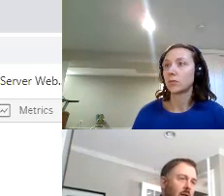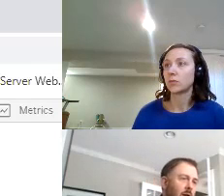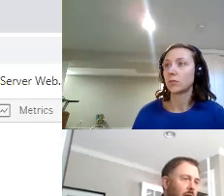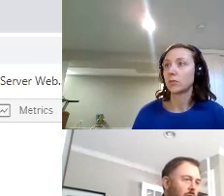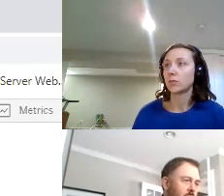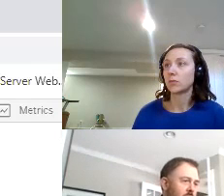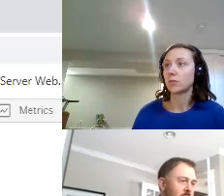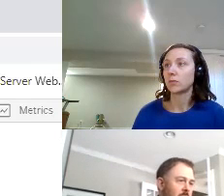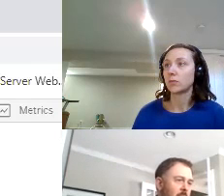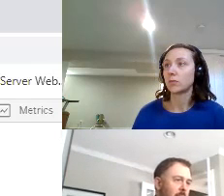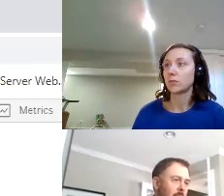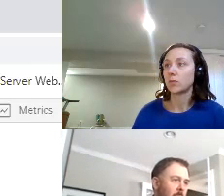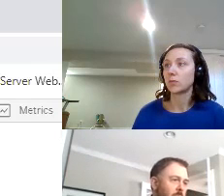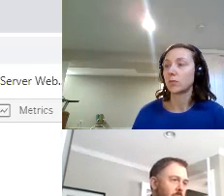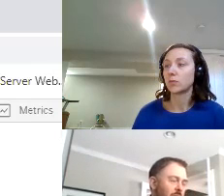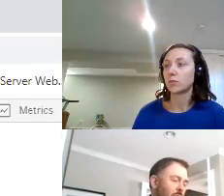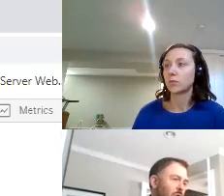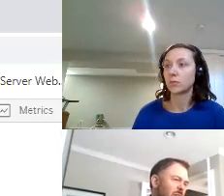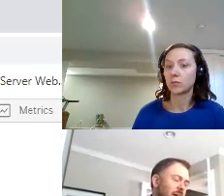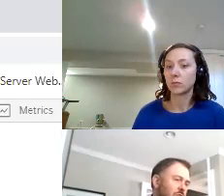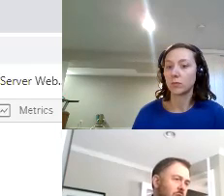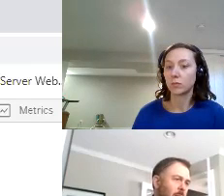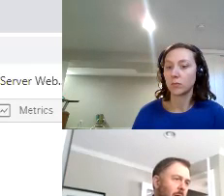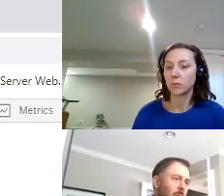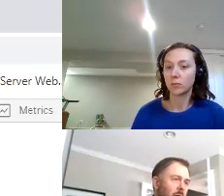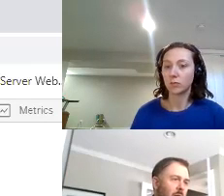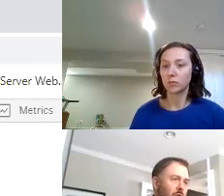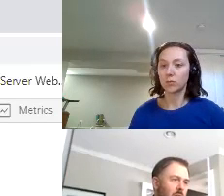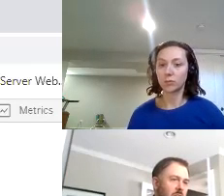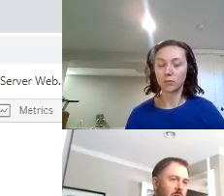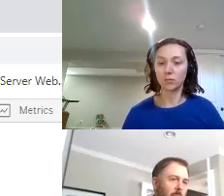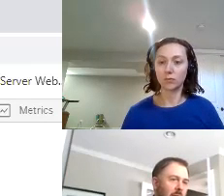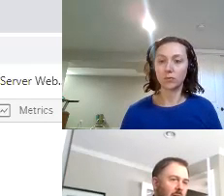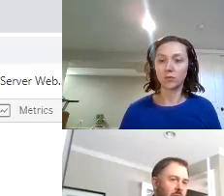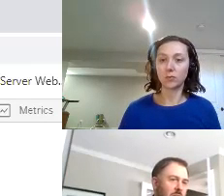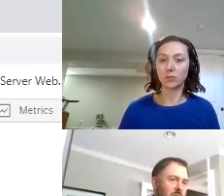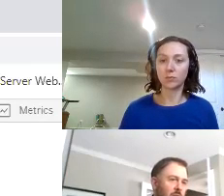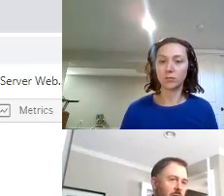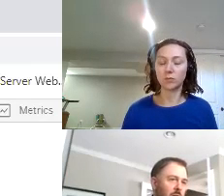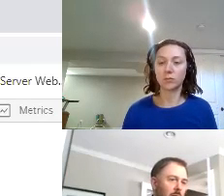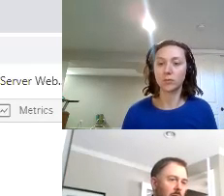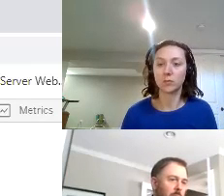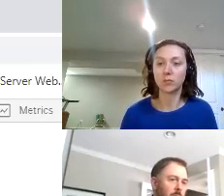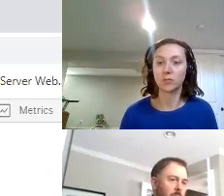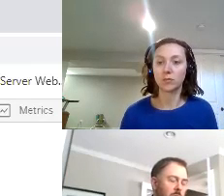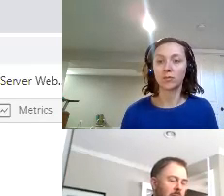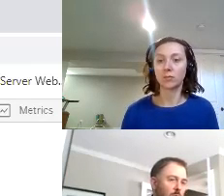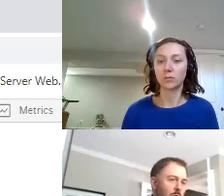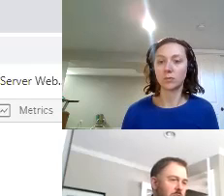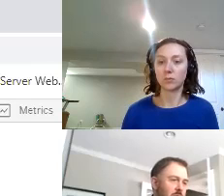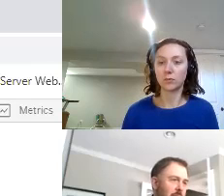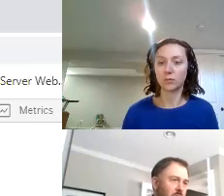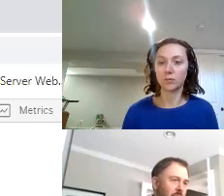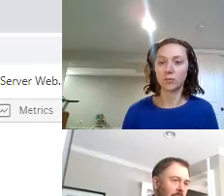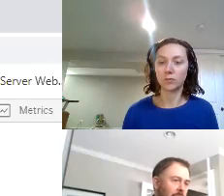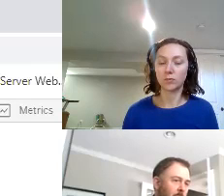COHID, and you can see, if you Google that, it should come up. You can see many of these different dashboards.